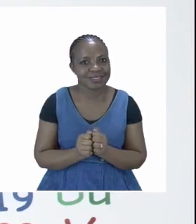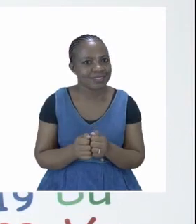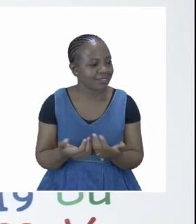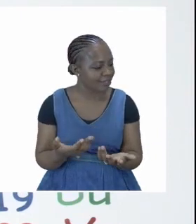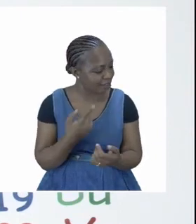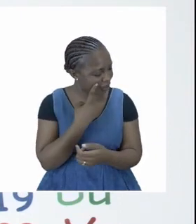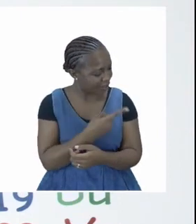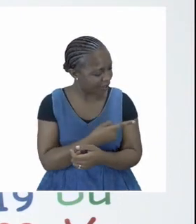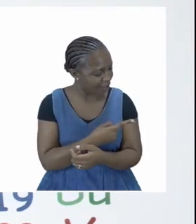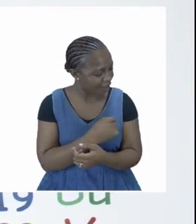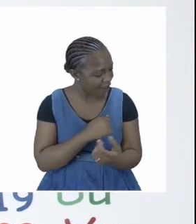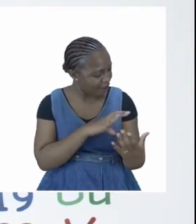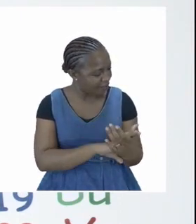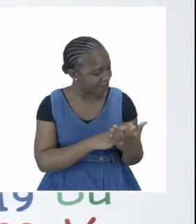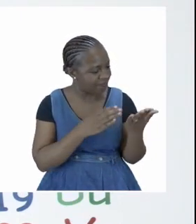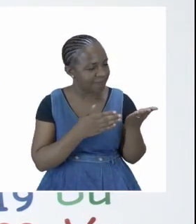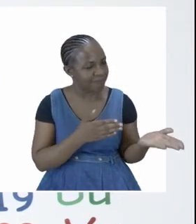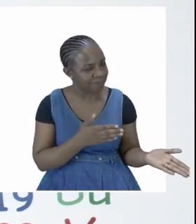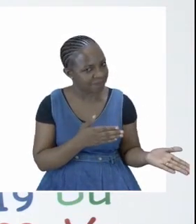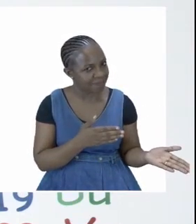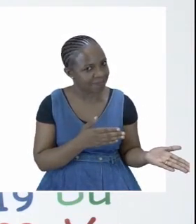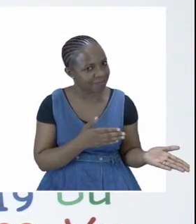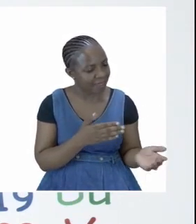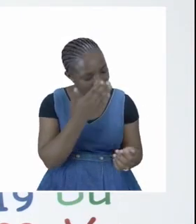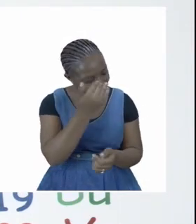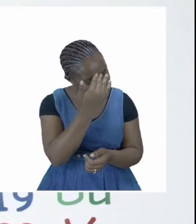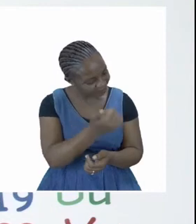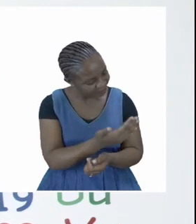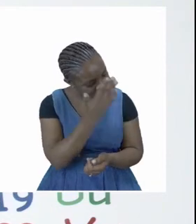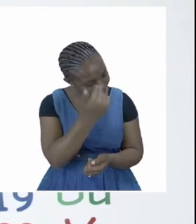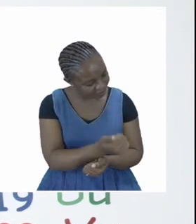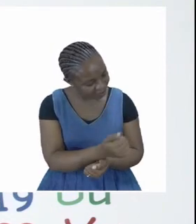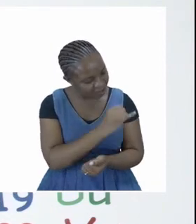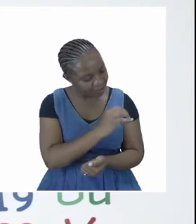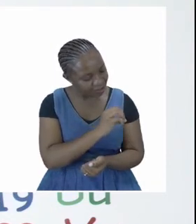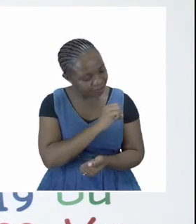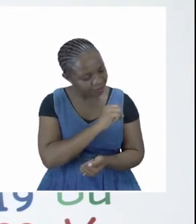I can see our little friend is here today. Hi, Zacky.